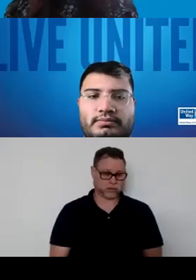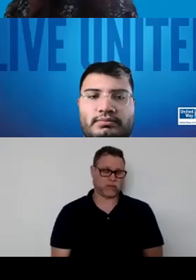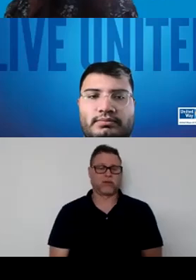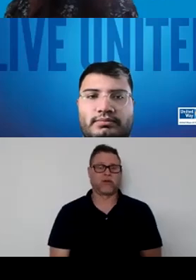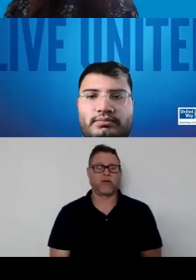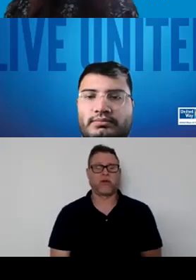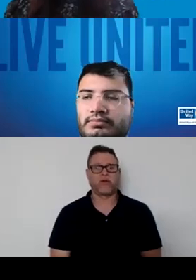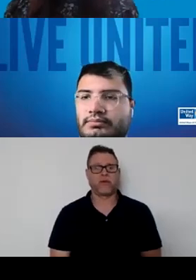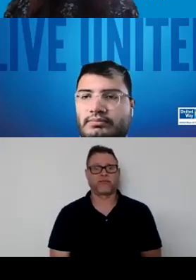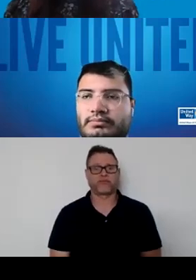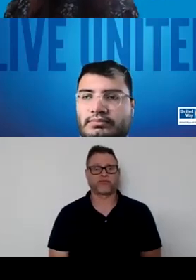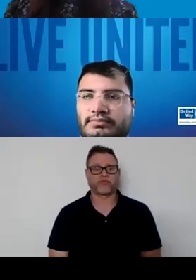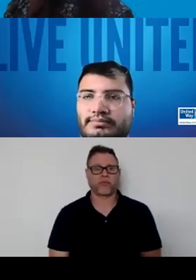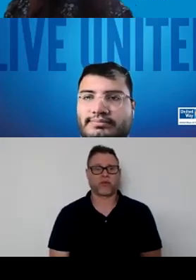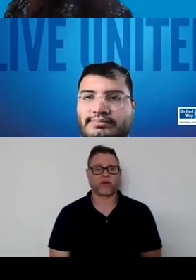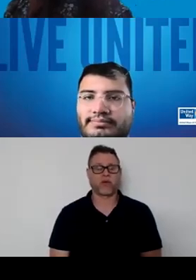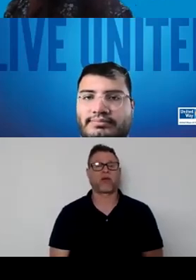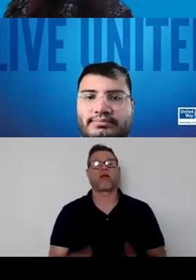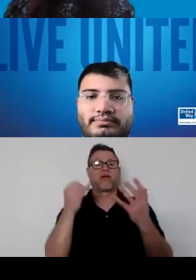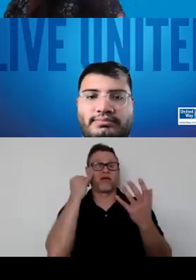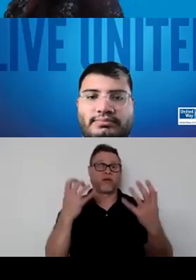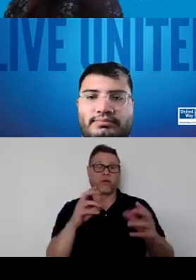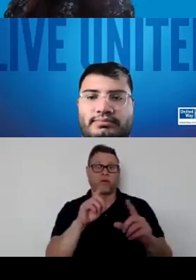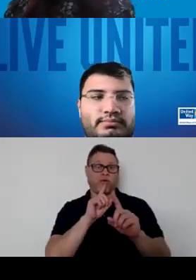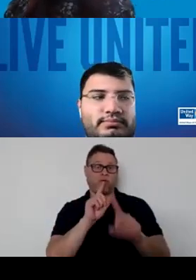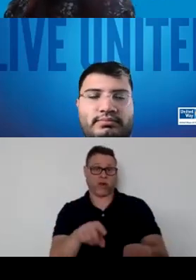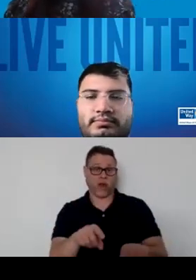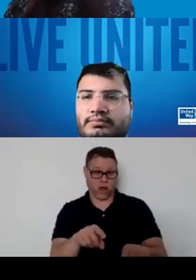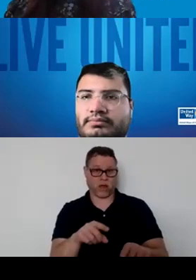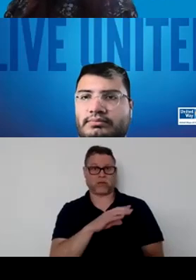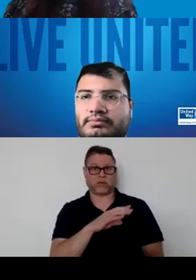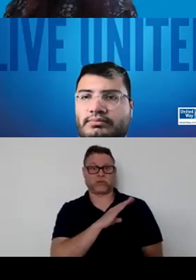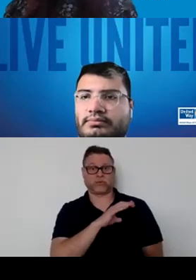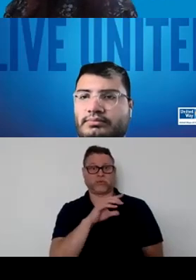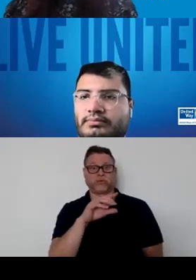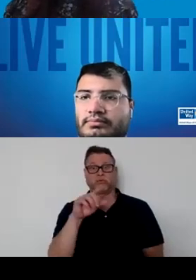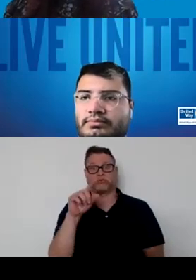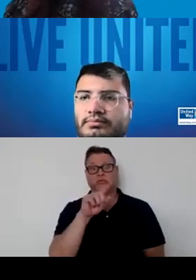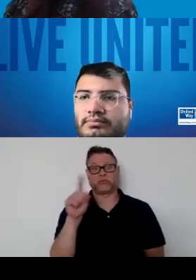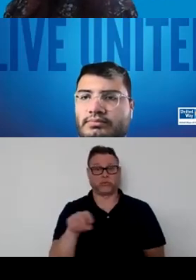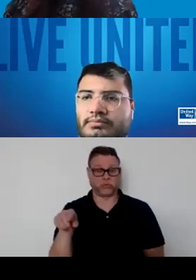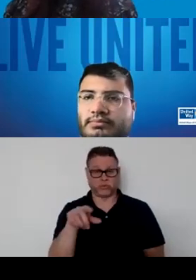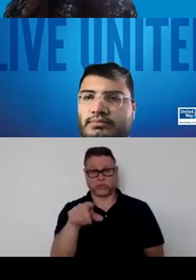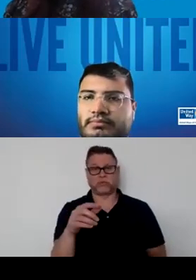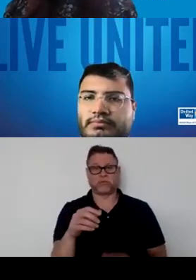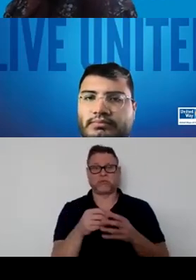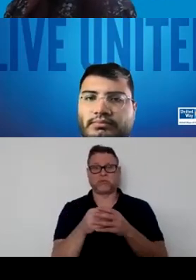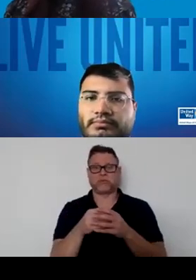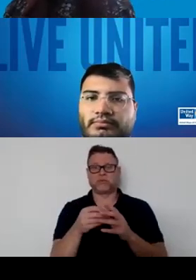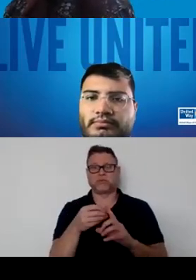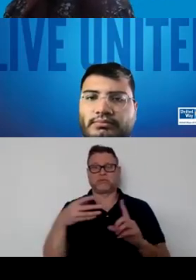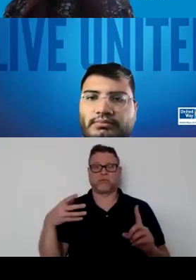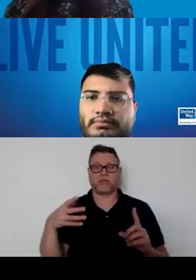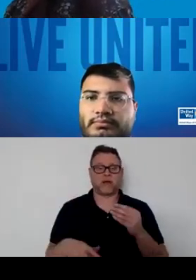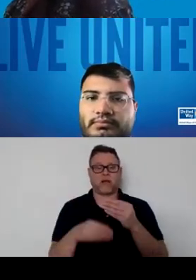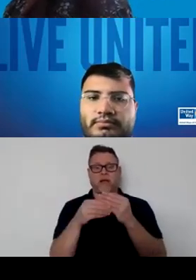LinkedIn. If you wanted to react, this is really cool. Zoom just actually expanded this feature, but there's